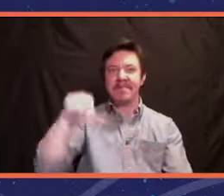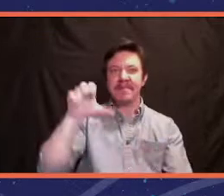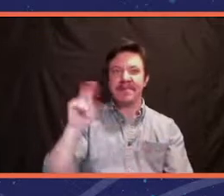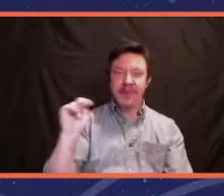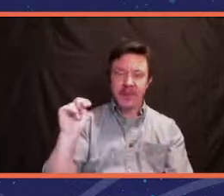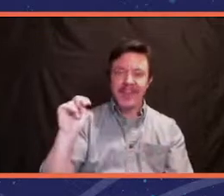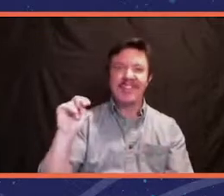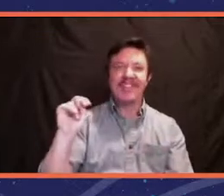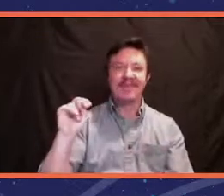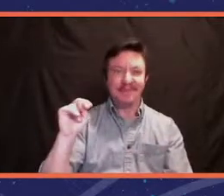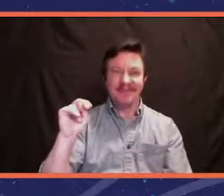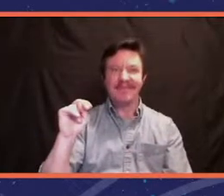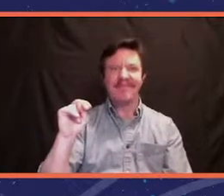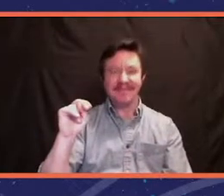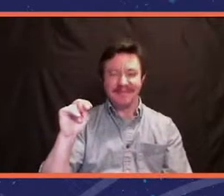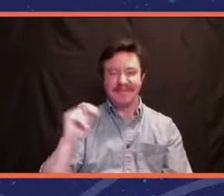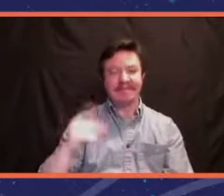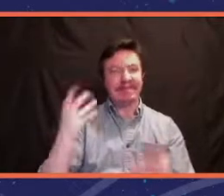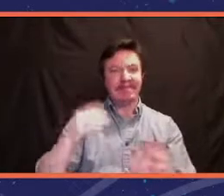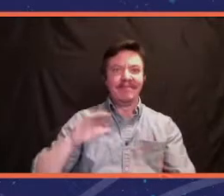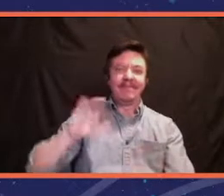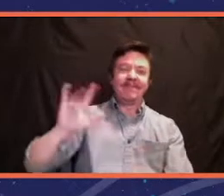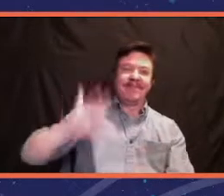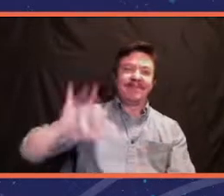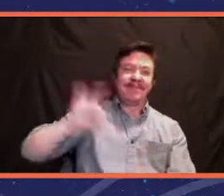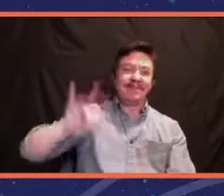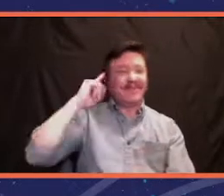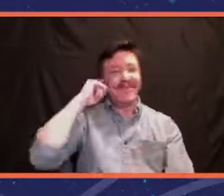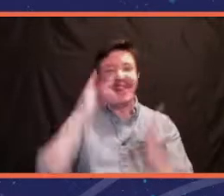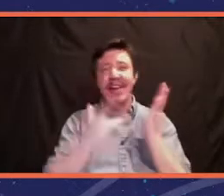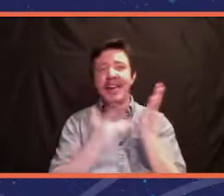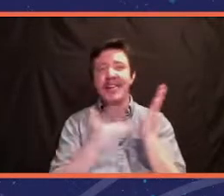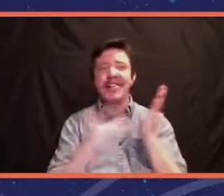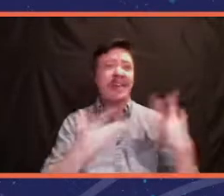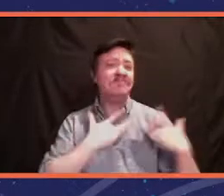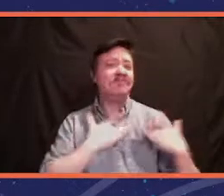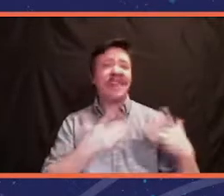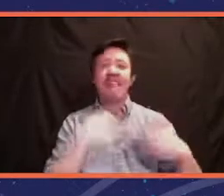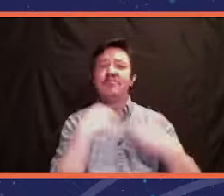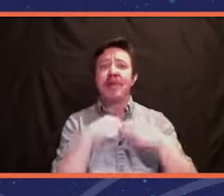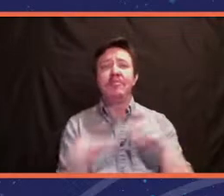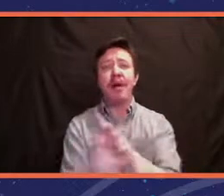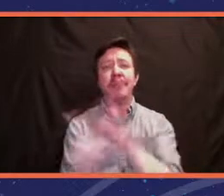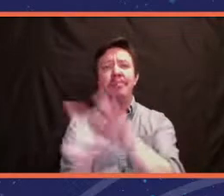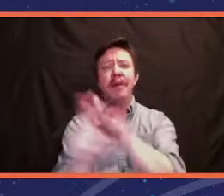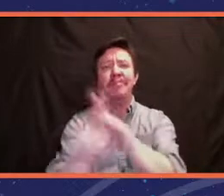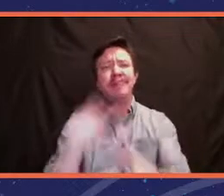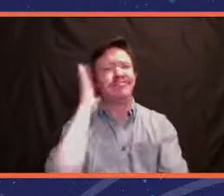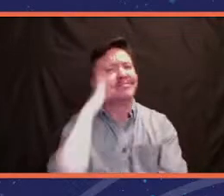audio technical difficulties. Y'all know we live in the virtual space. We've been in Zoom for about